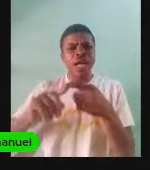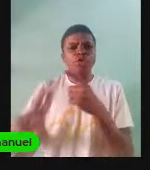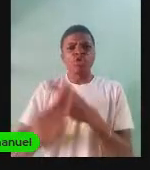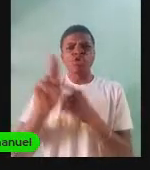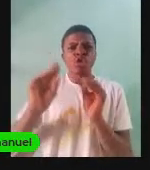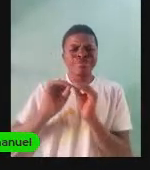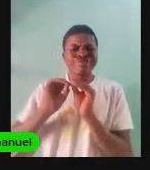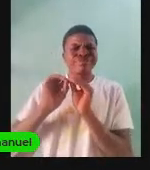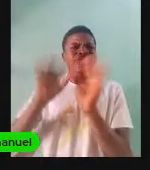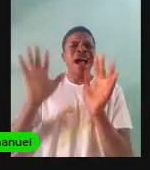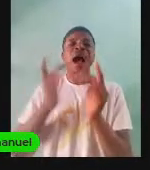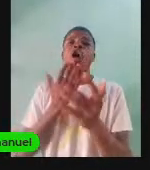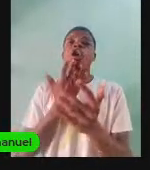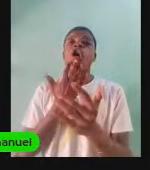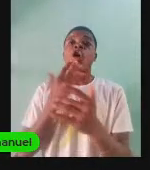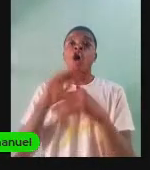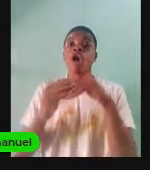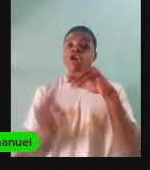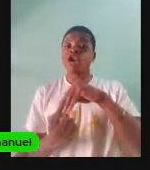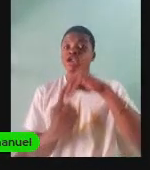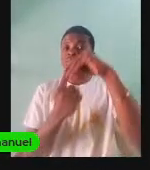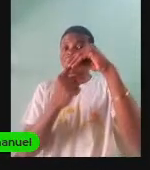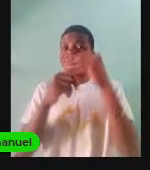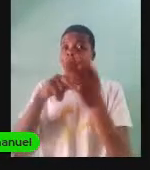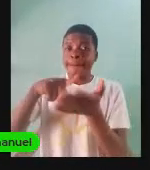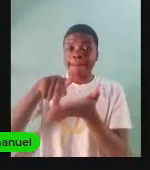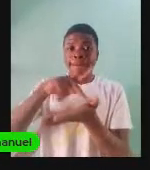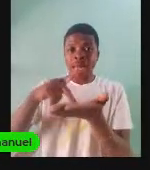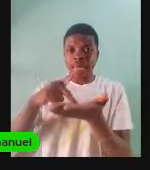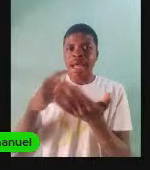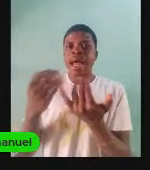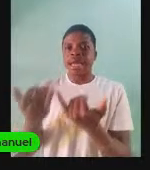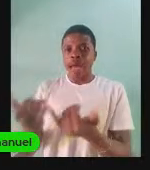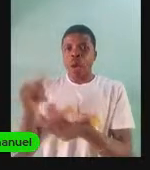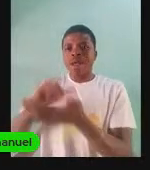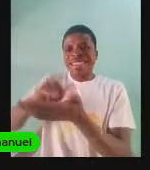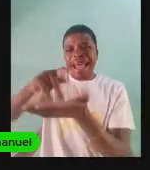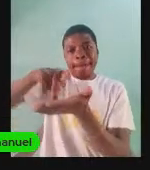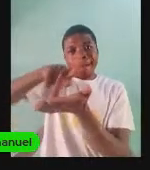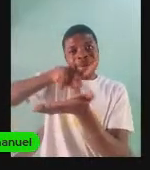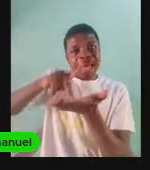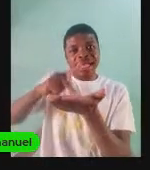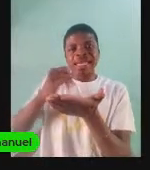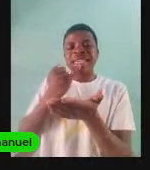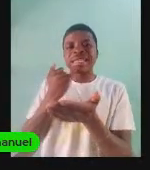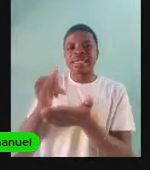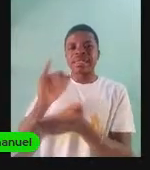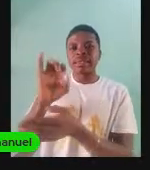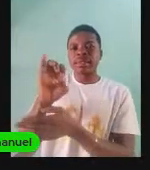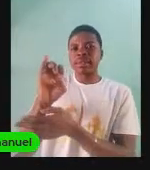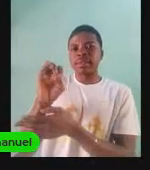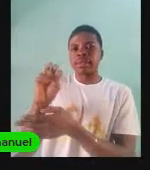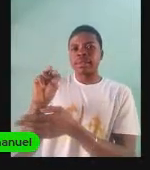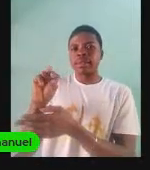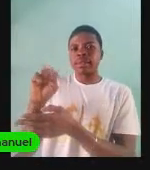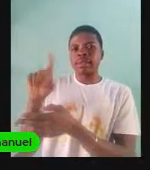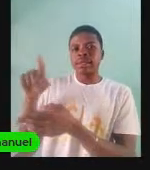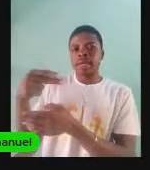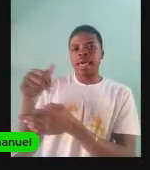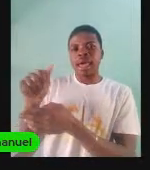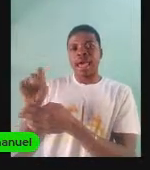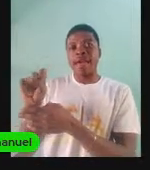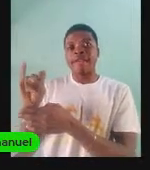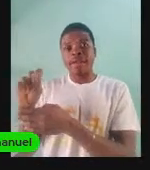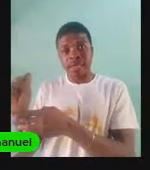part, right? Now, that part is like emphasis in design because it will stand out,